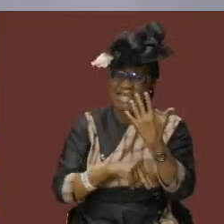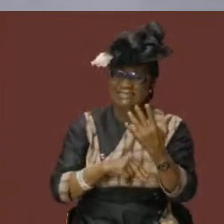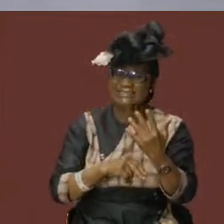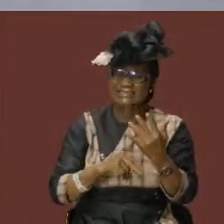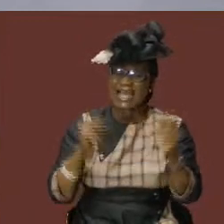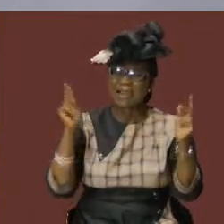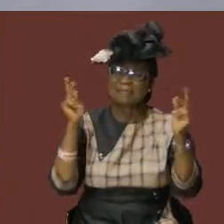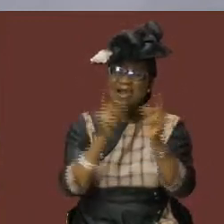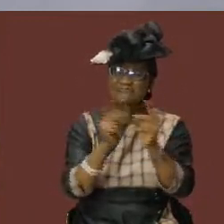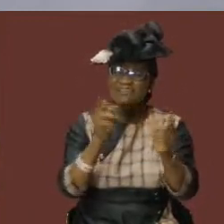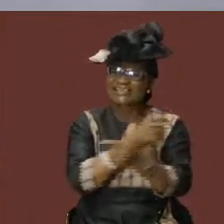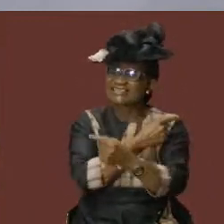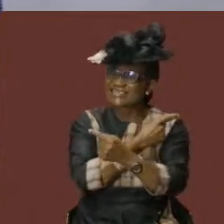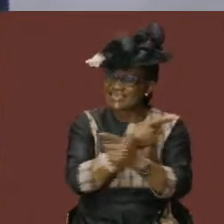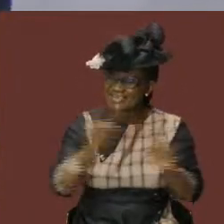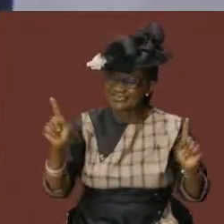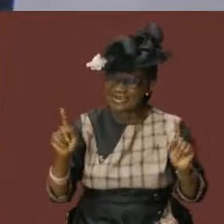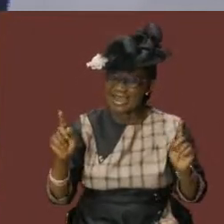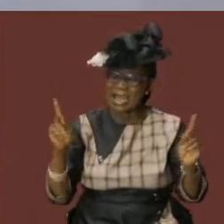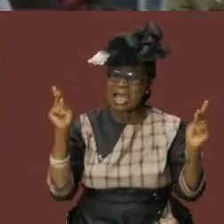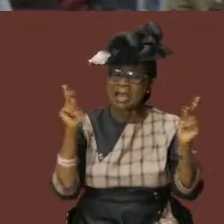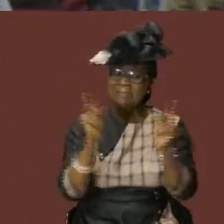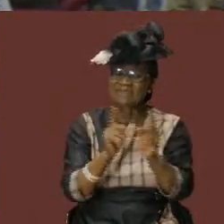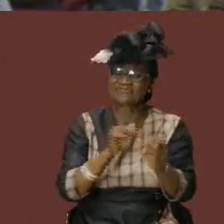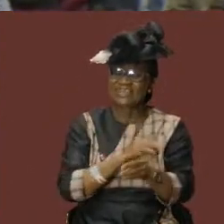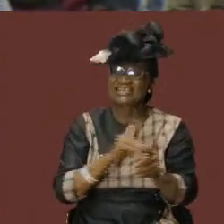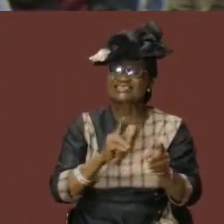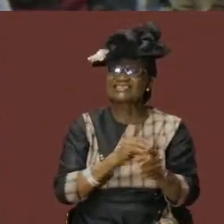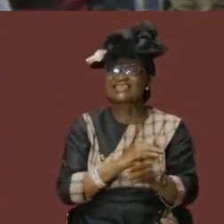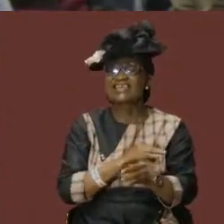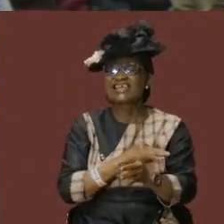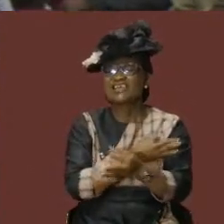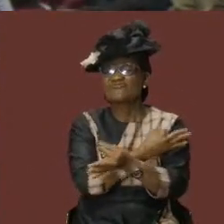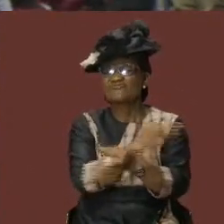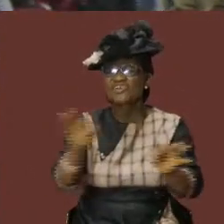perfect deliverance, perfect freedom,